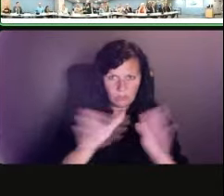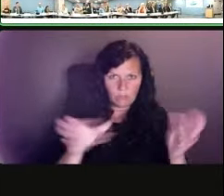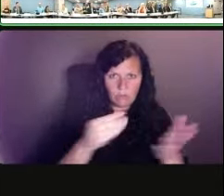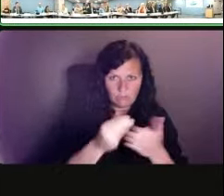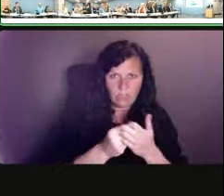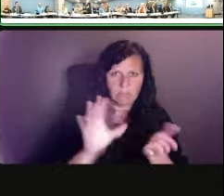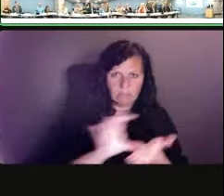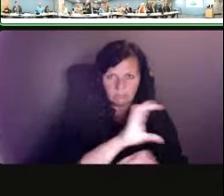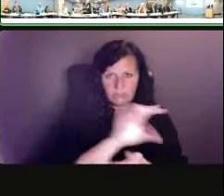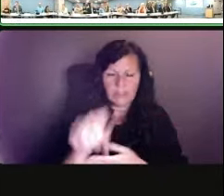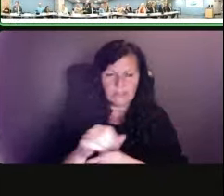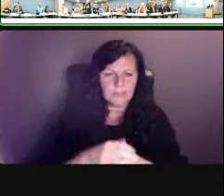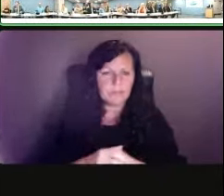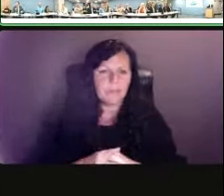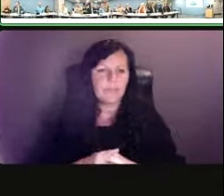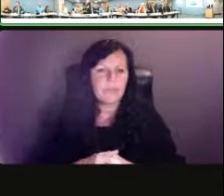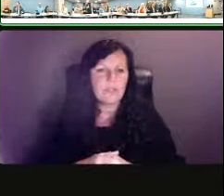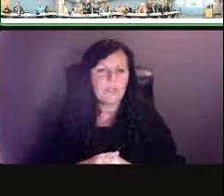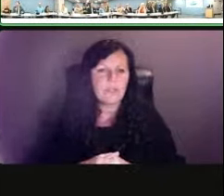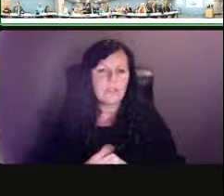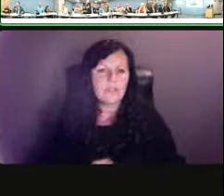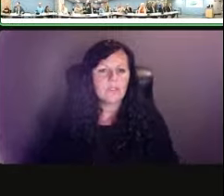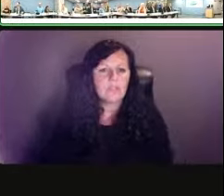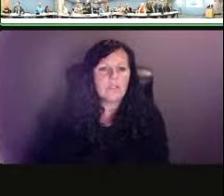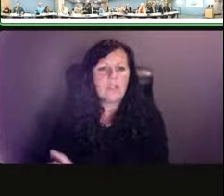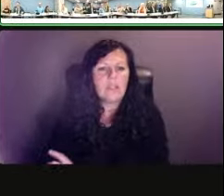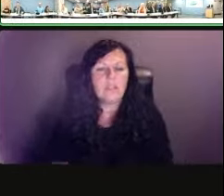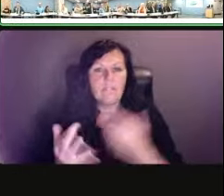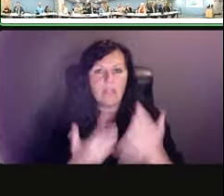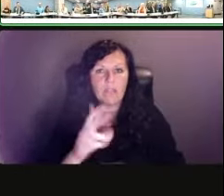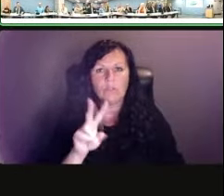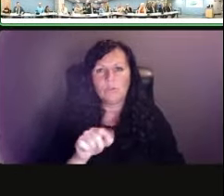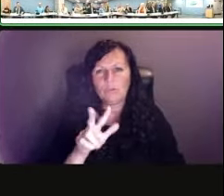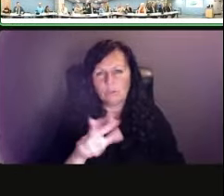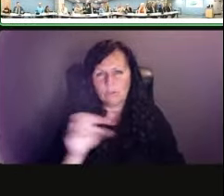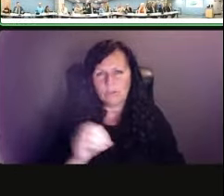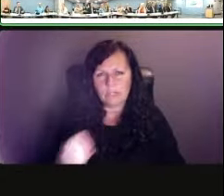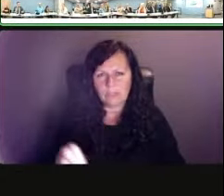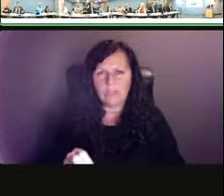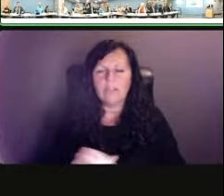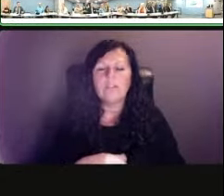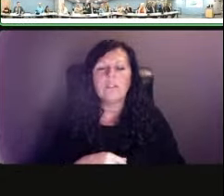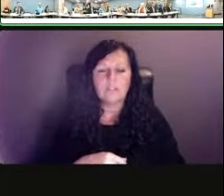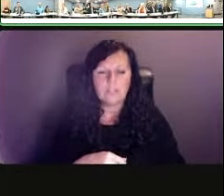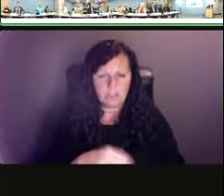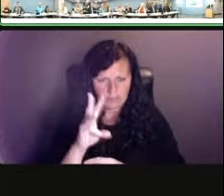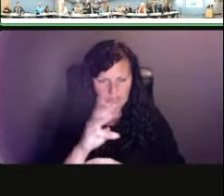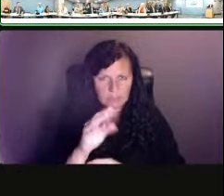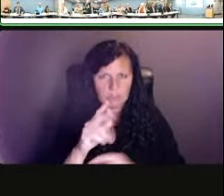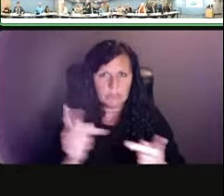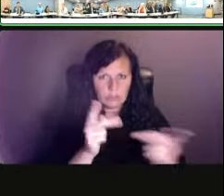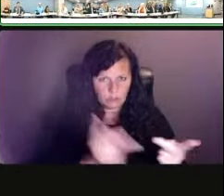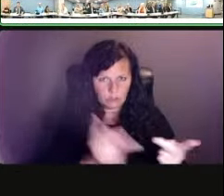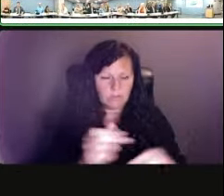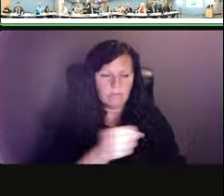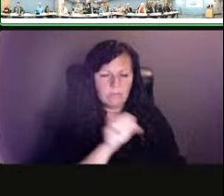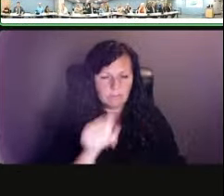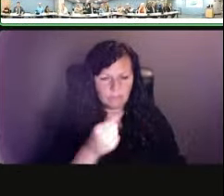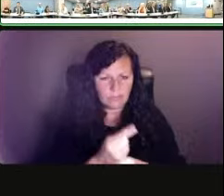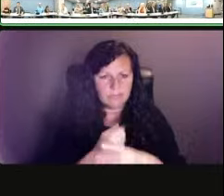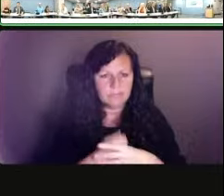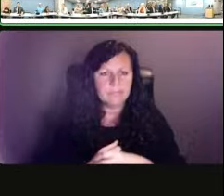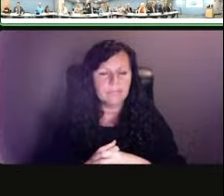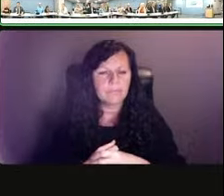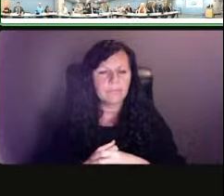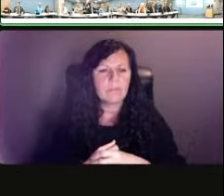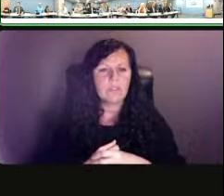Of the police general fund budget, yes. And 2.3% of the fire general fund. Those 6 positions, yes. Okay.